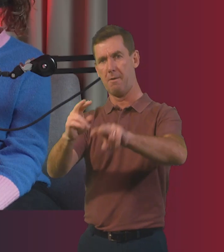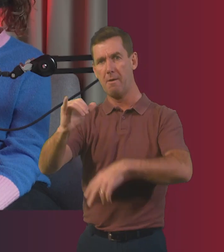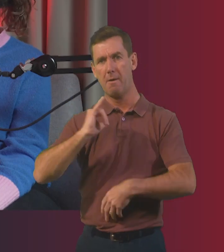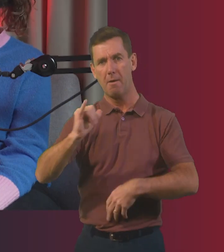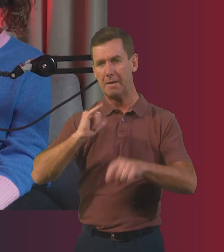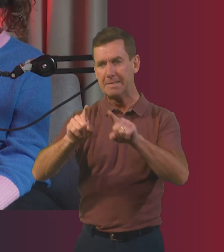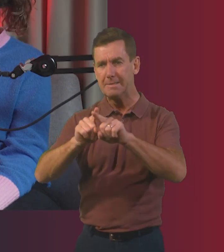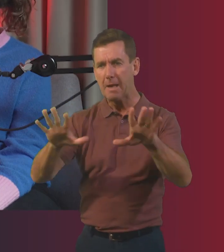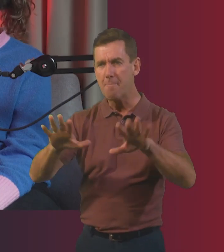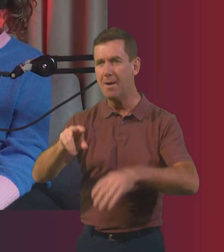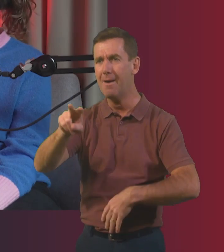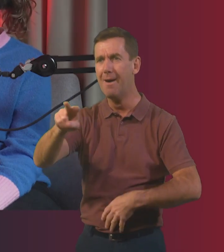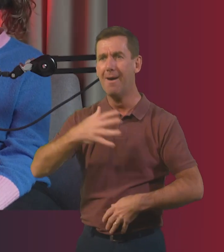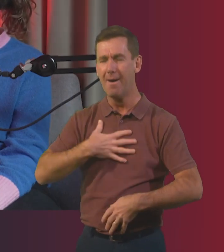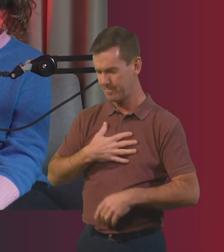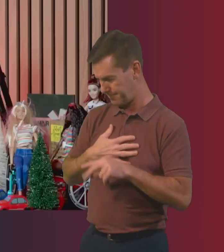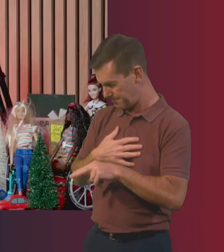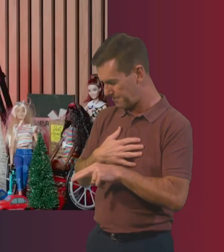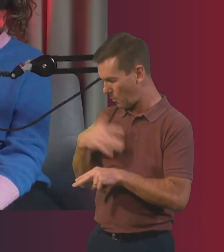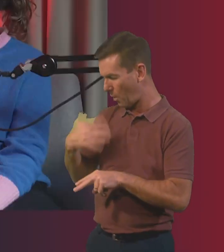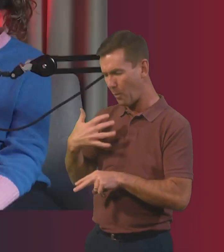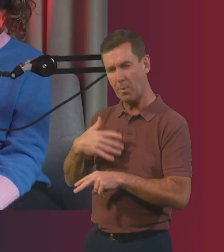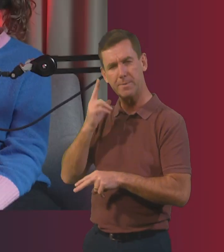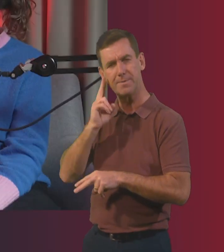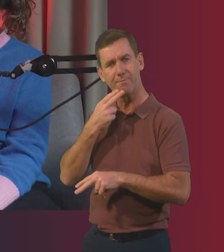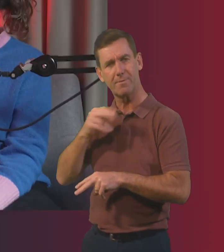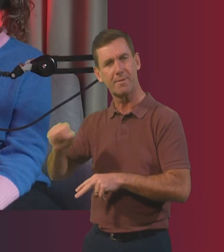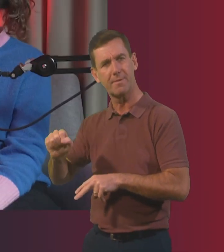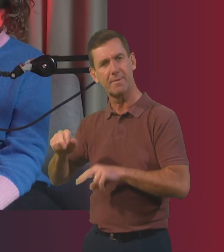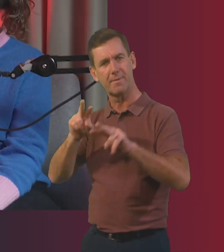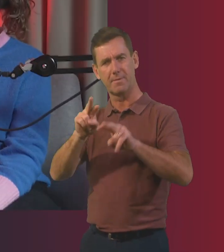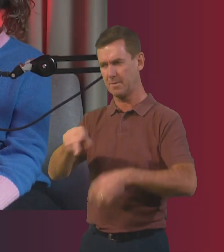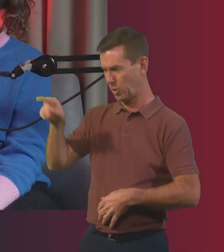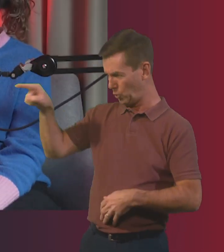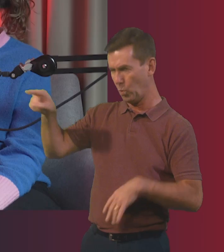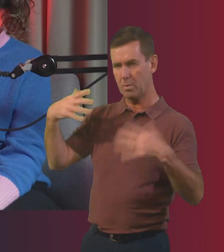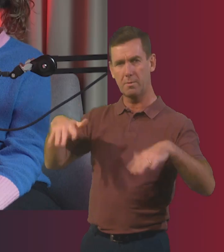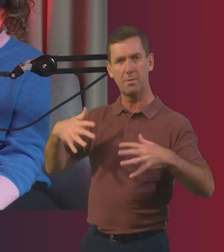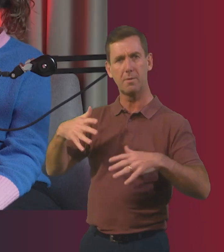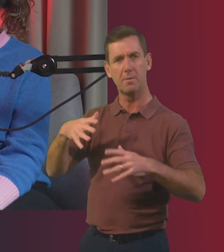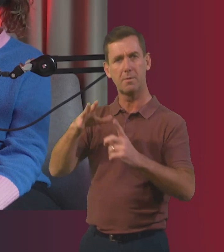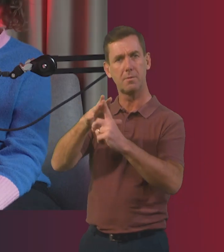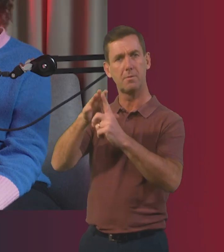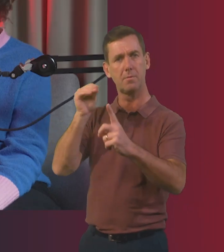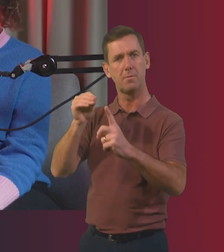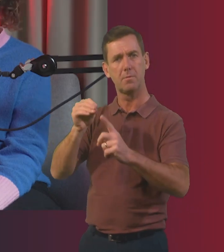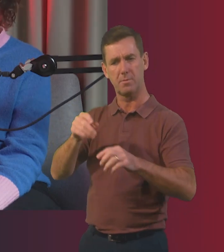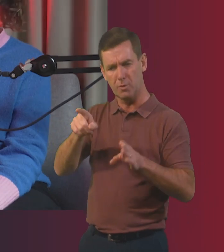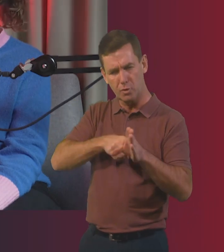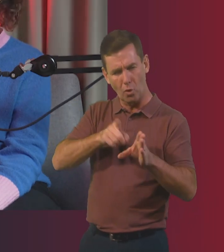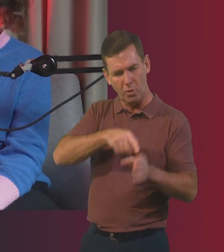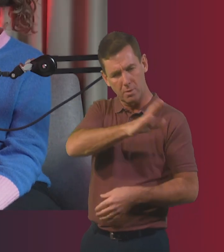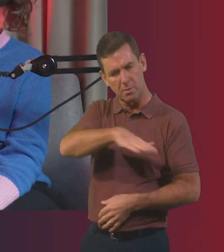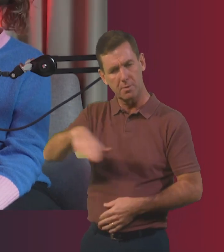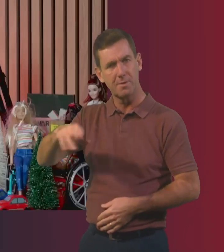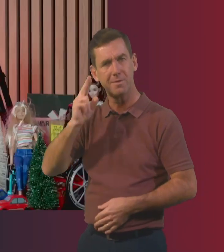like feedback is like, although it's a lot to shoulder, it is amazing that you're having this impact on like the next generation, if you like. So how